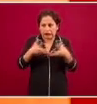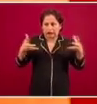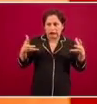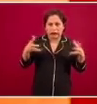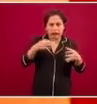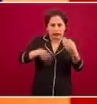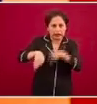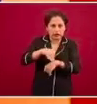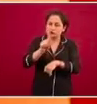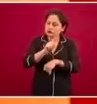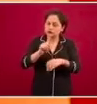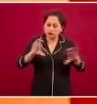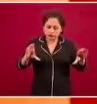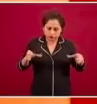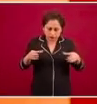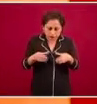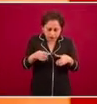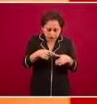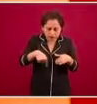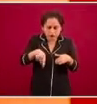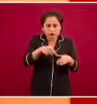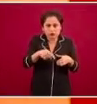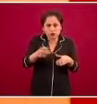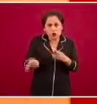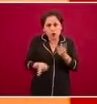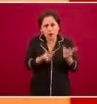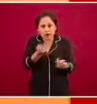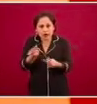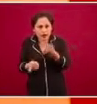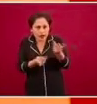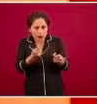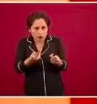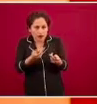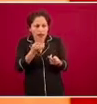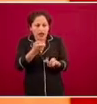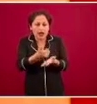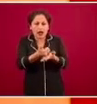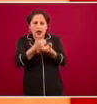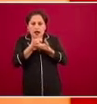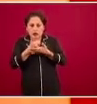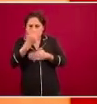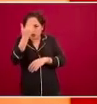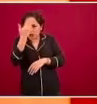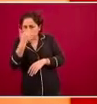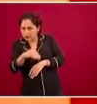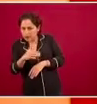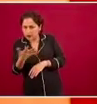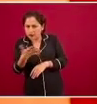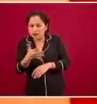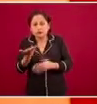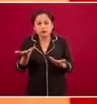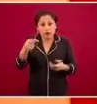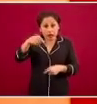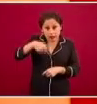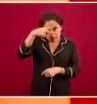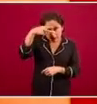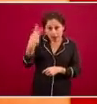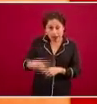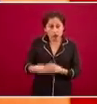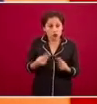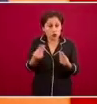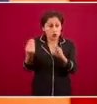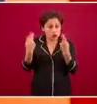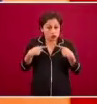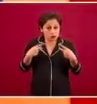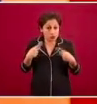social sciences, and basically you do a sampling of the population in a way that allows you to have a